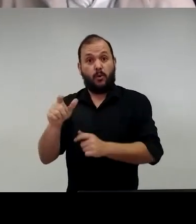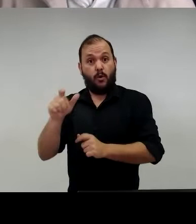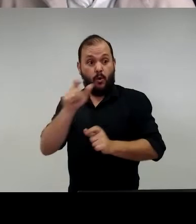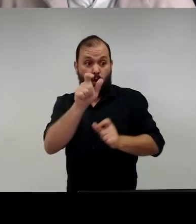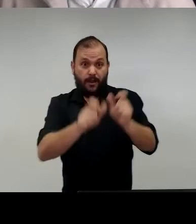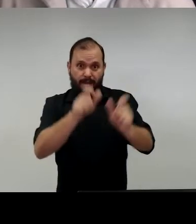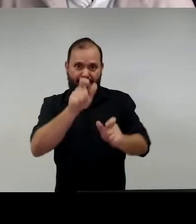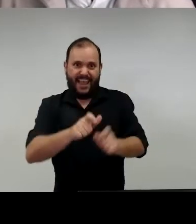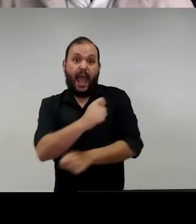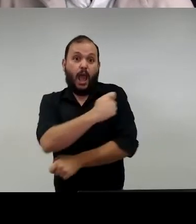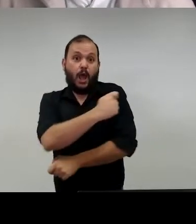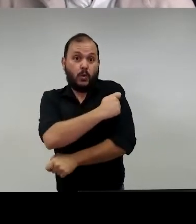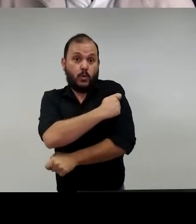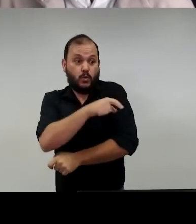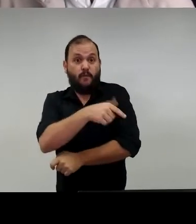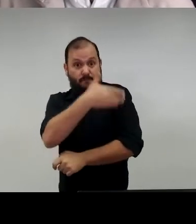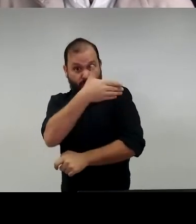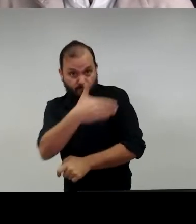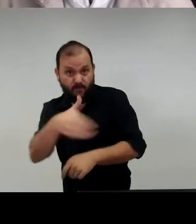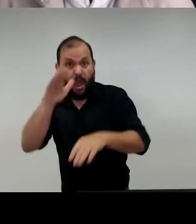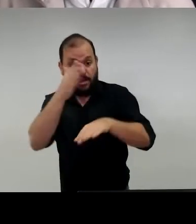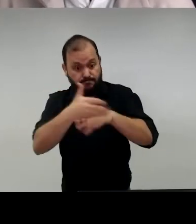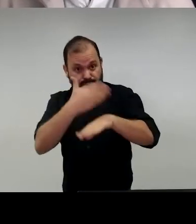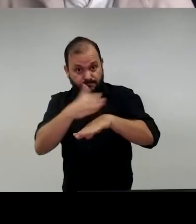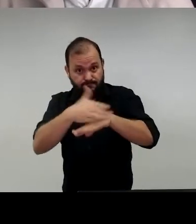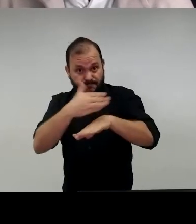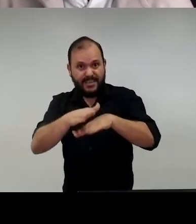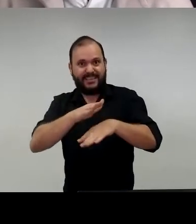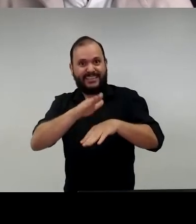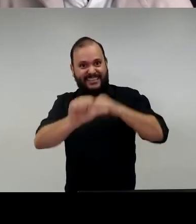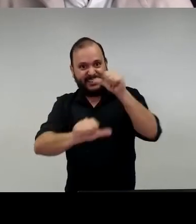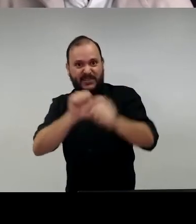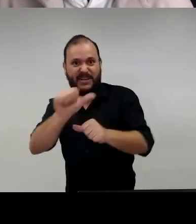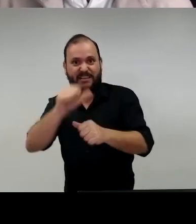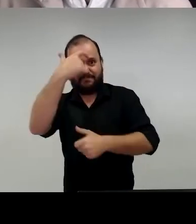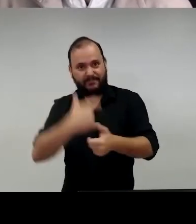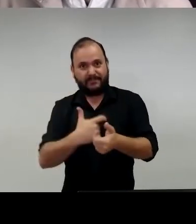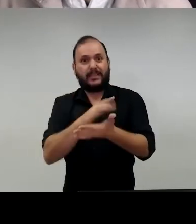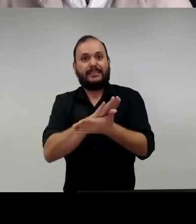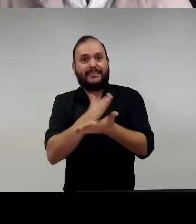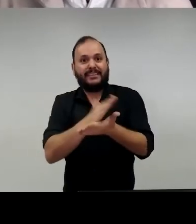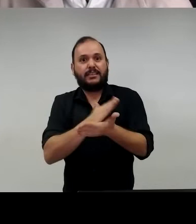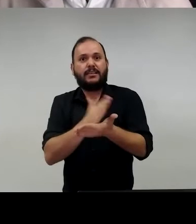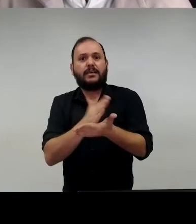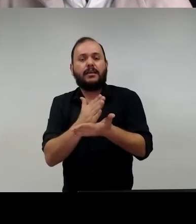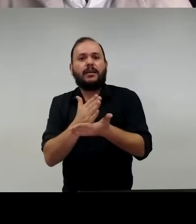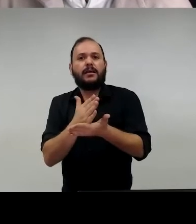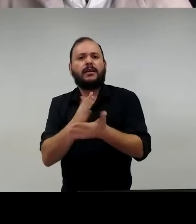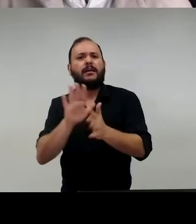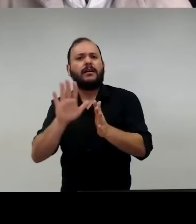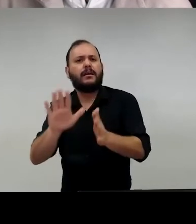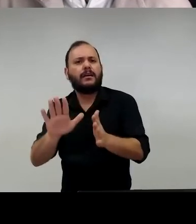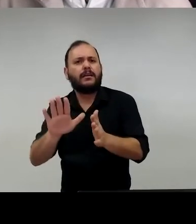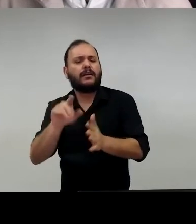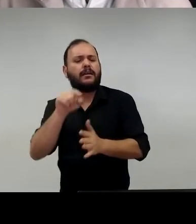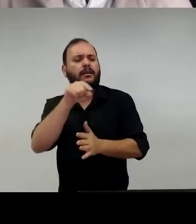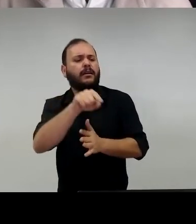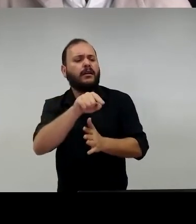become sign language interpreters, many of them have not fully mastered their sign